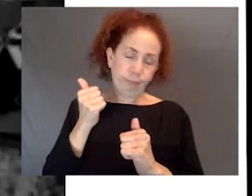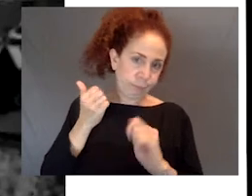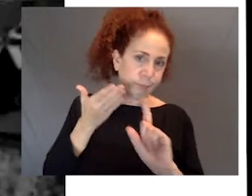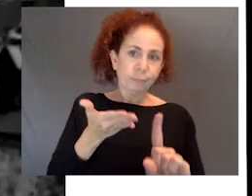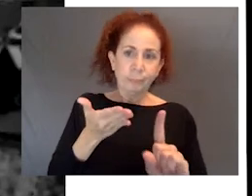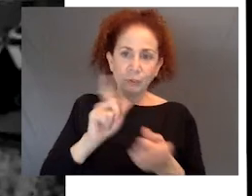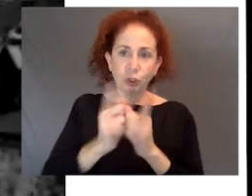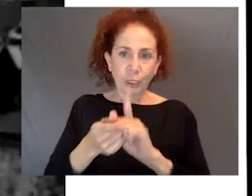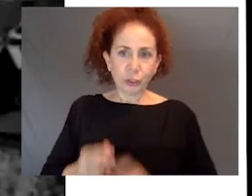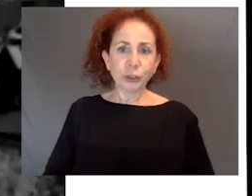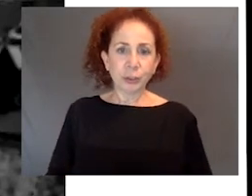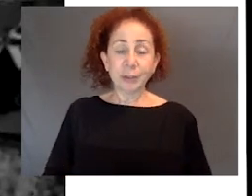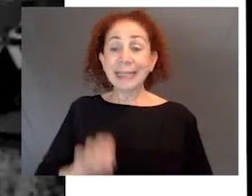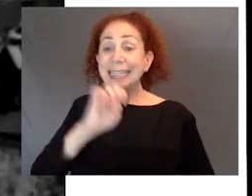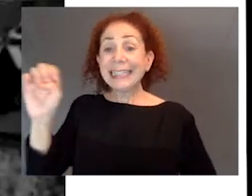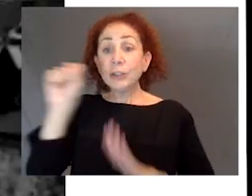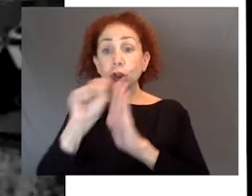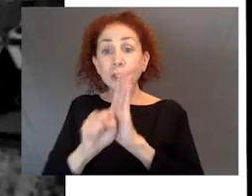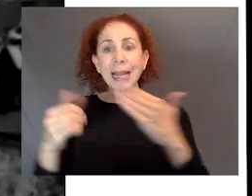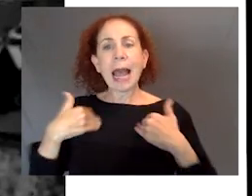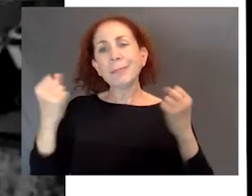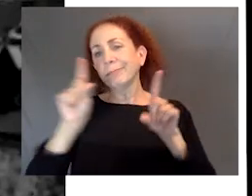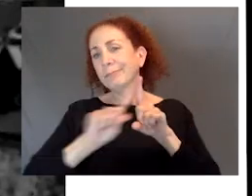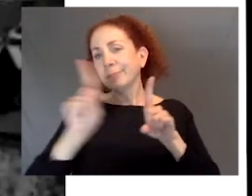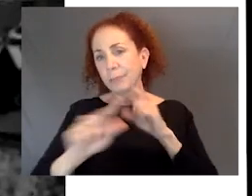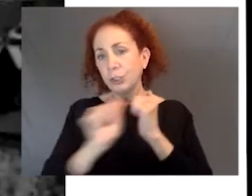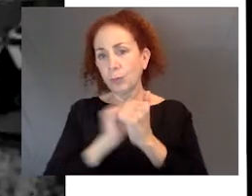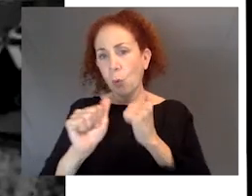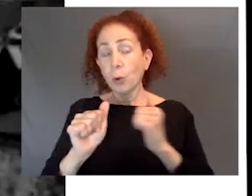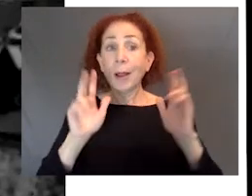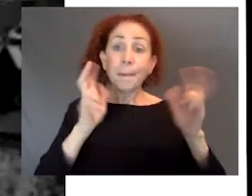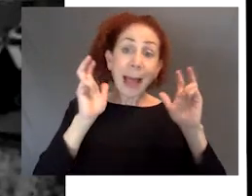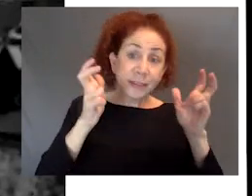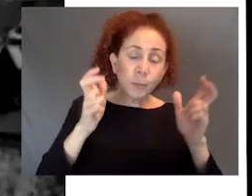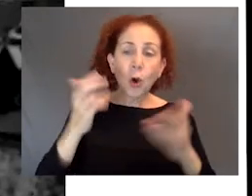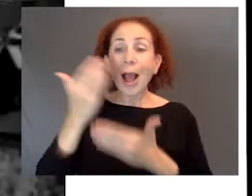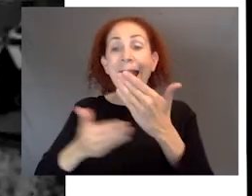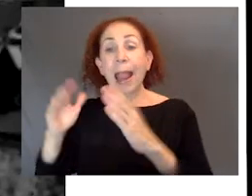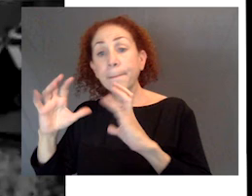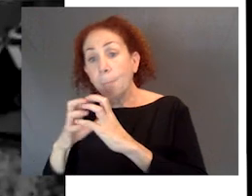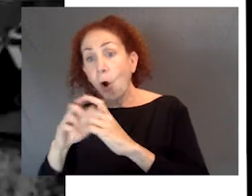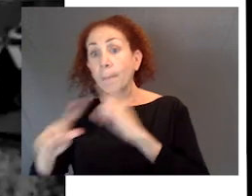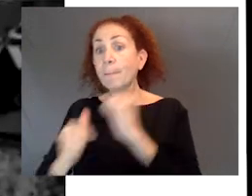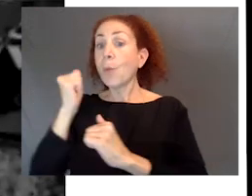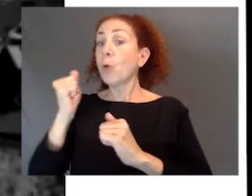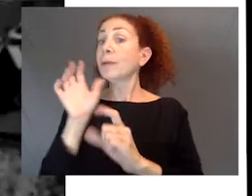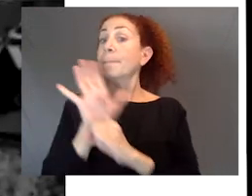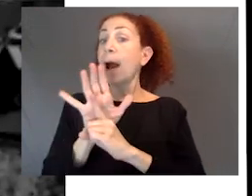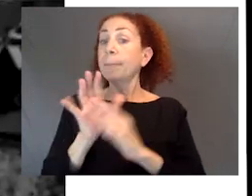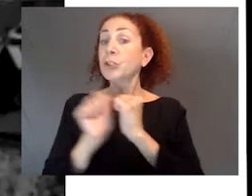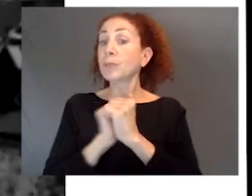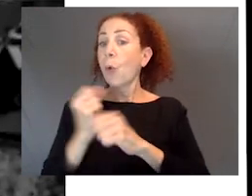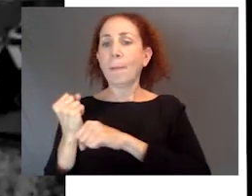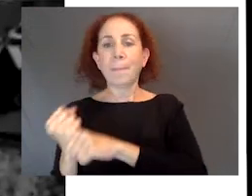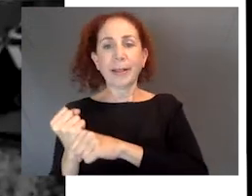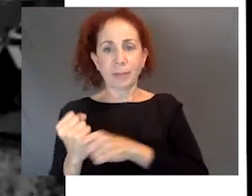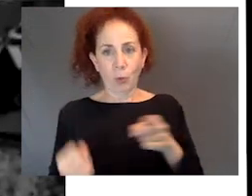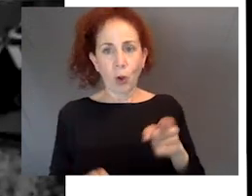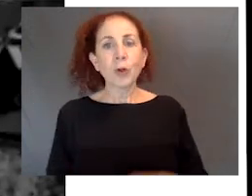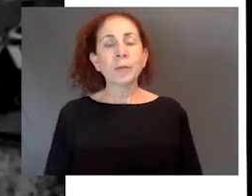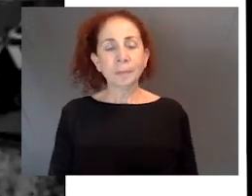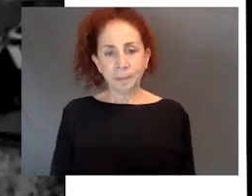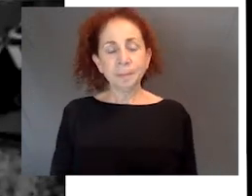of these changes. Eastern State featured a variety of sports from basketball to handball, but one of the most popular was